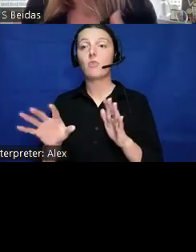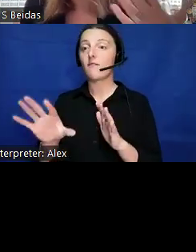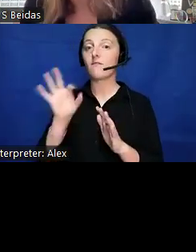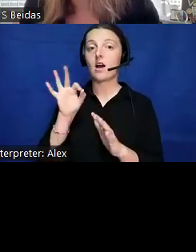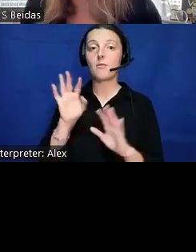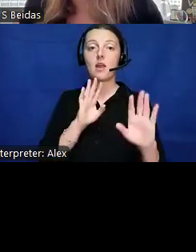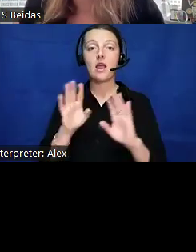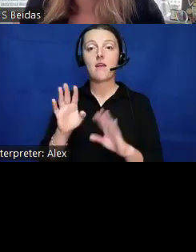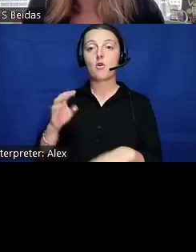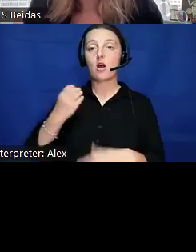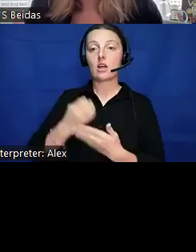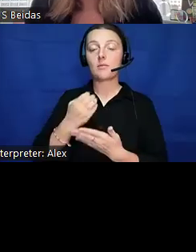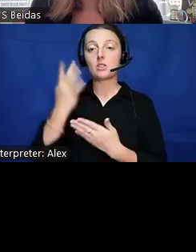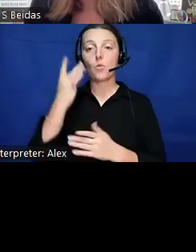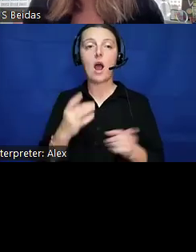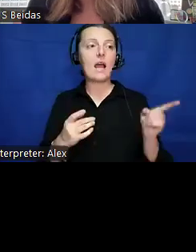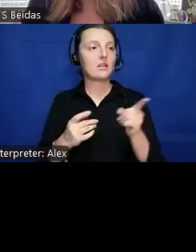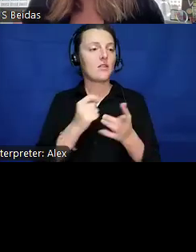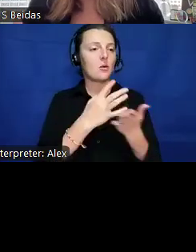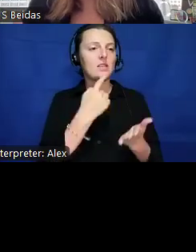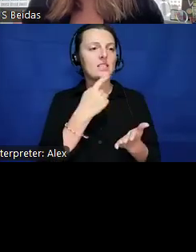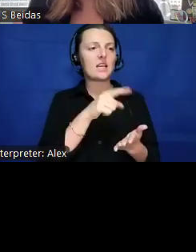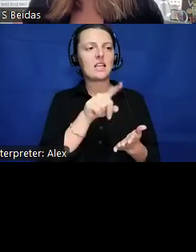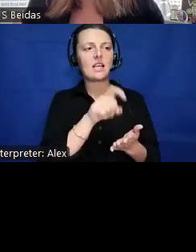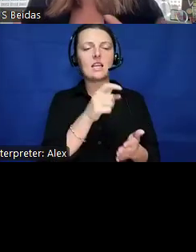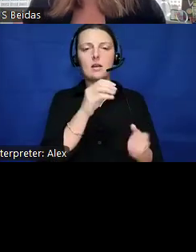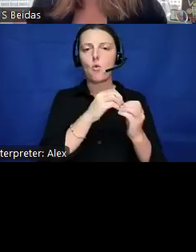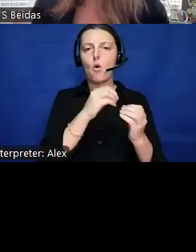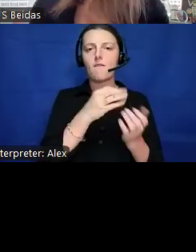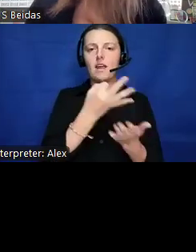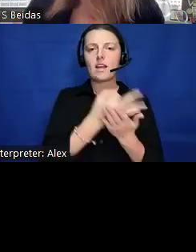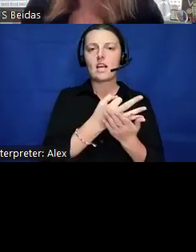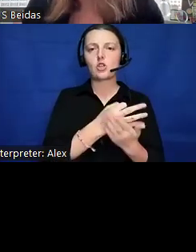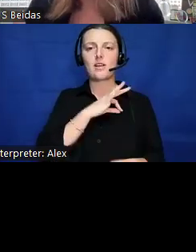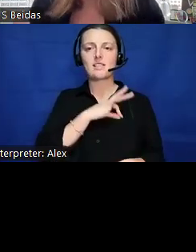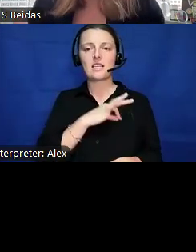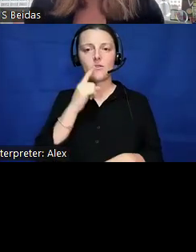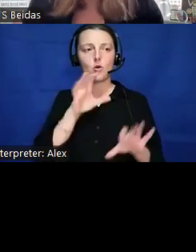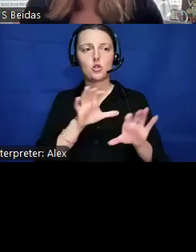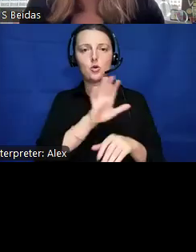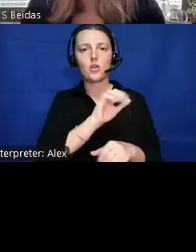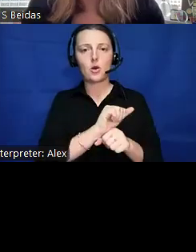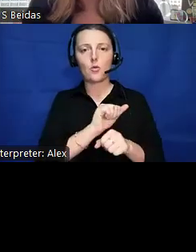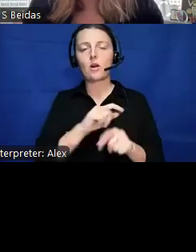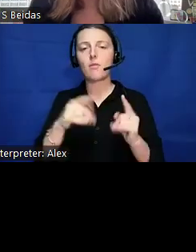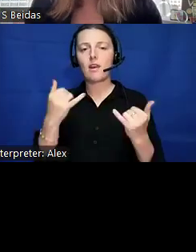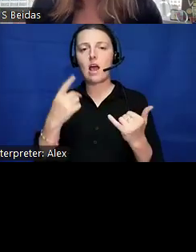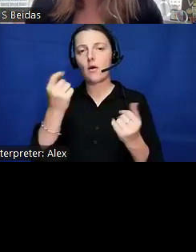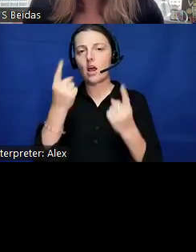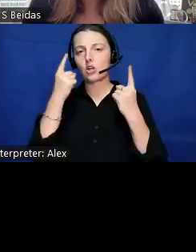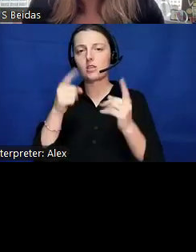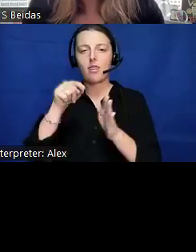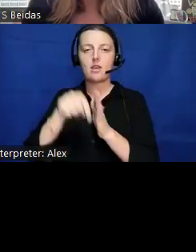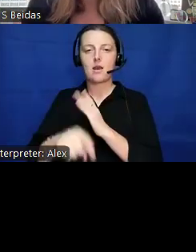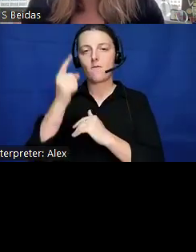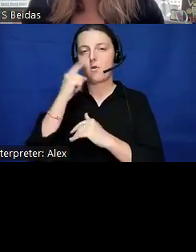were telling us that they needed more financial incentives to do their work. But I learned the depth of what behavioral economics is, and I'm going to kind of illustrate it to you